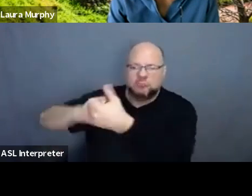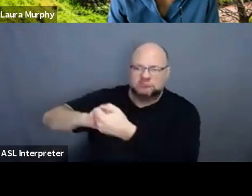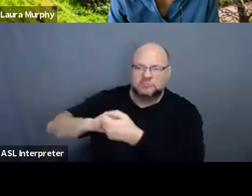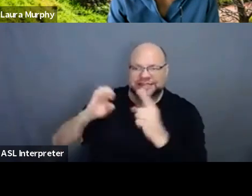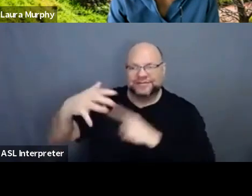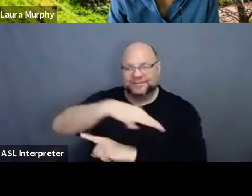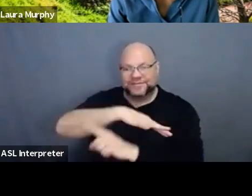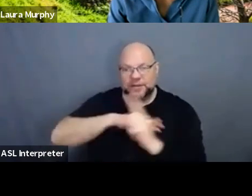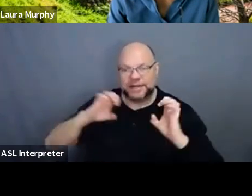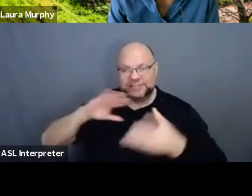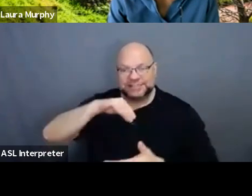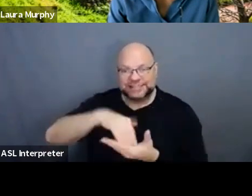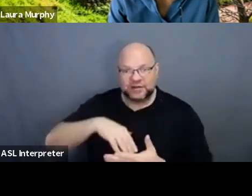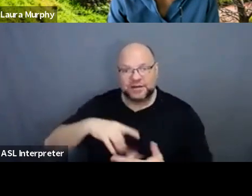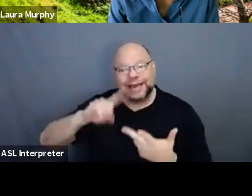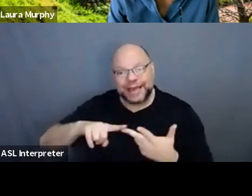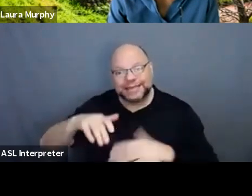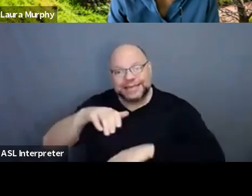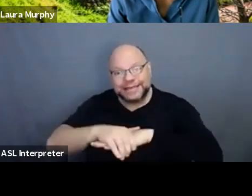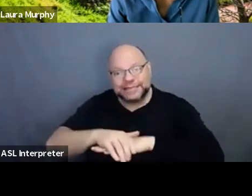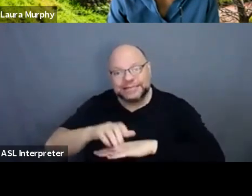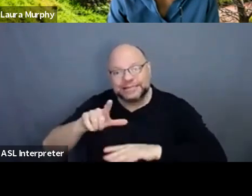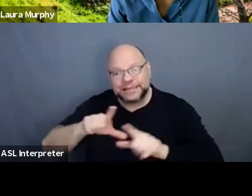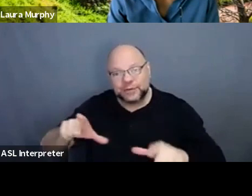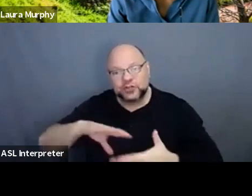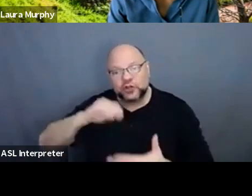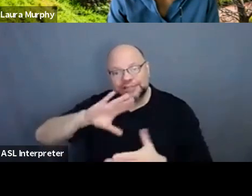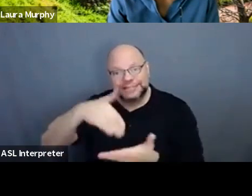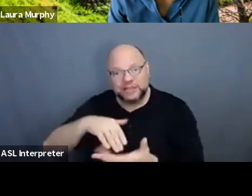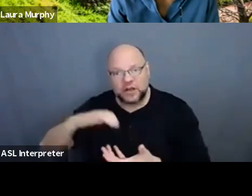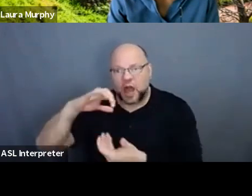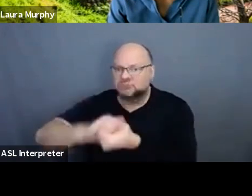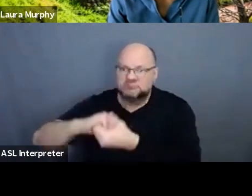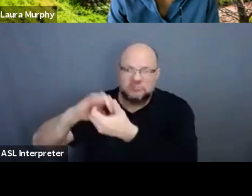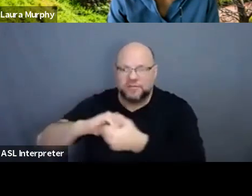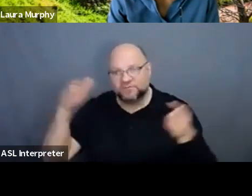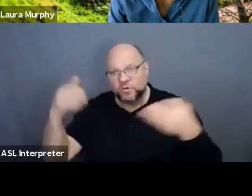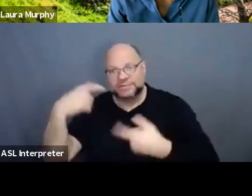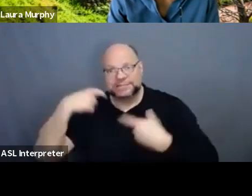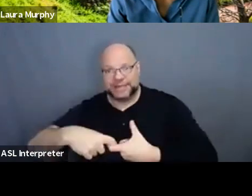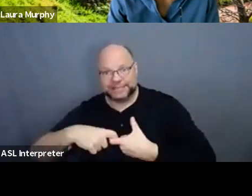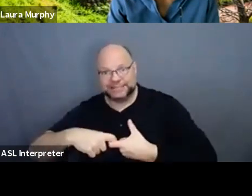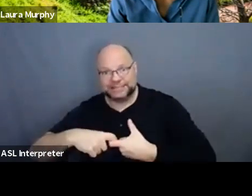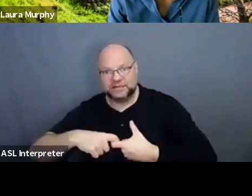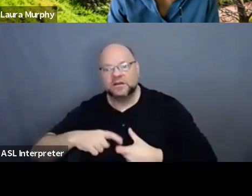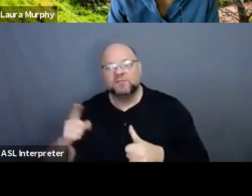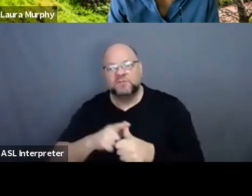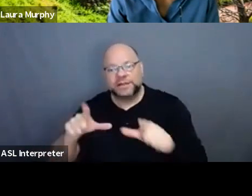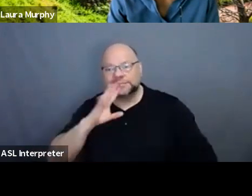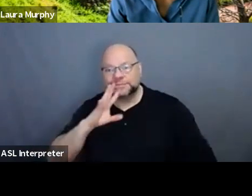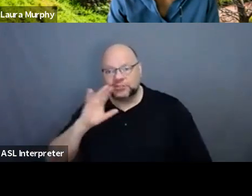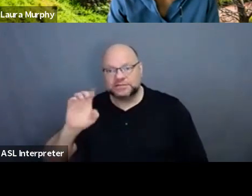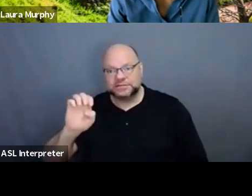environmental education center and an English language learning center that focuses on Spanish first language speakers.